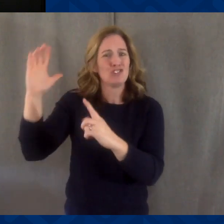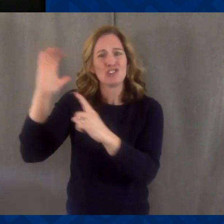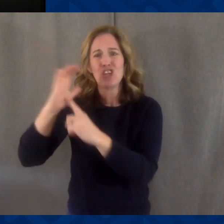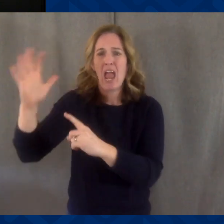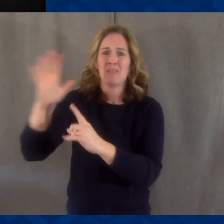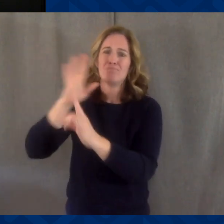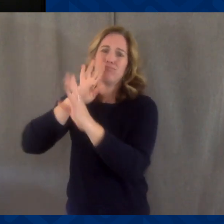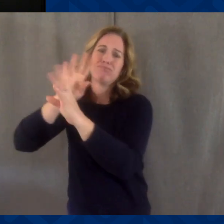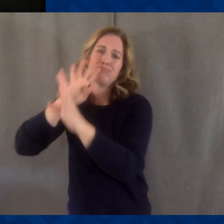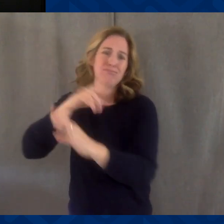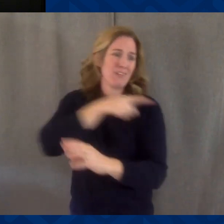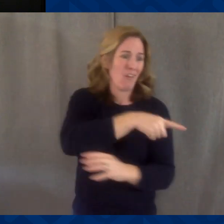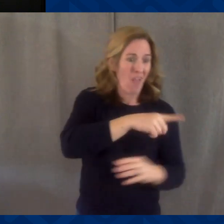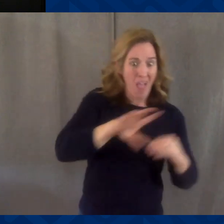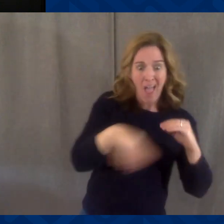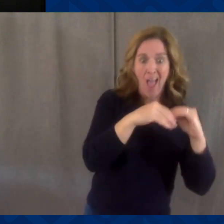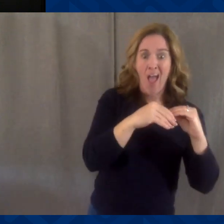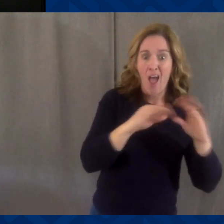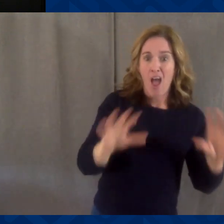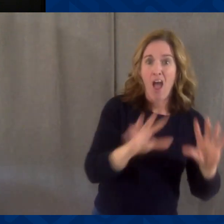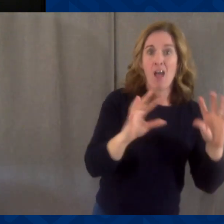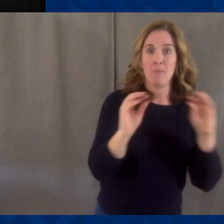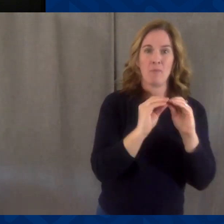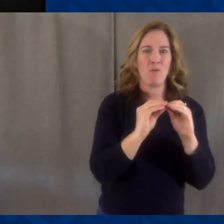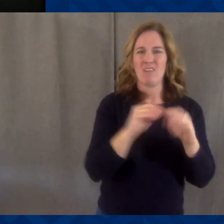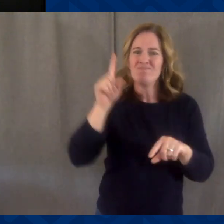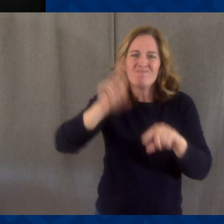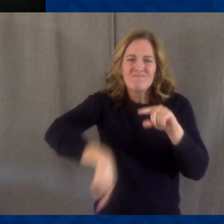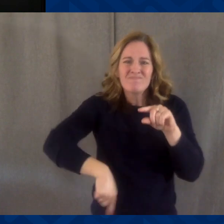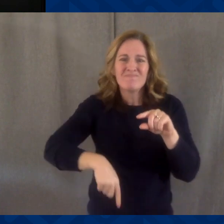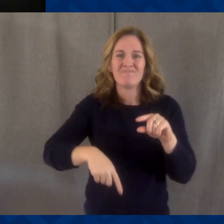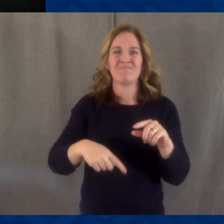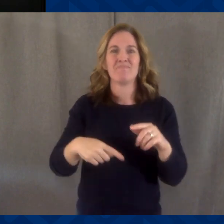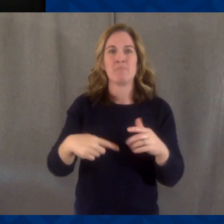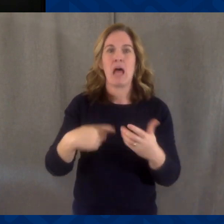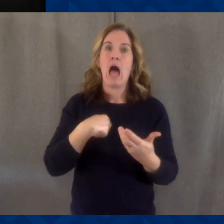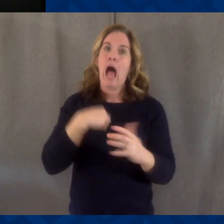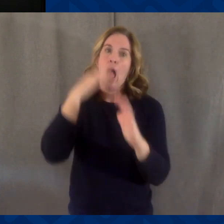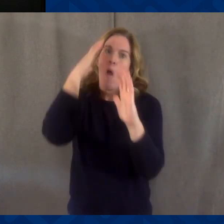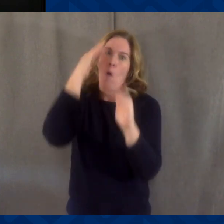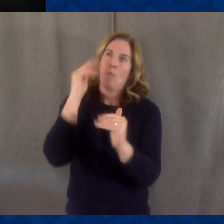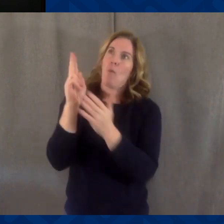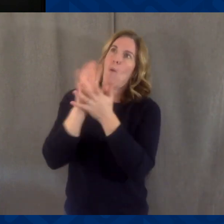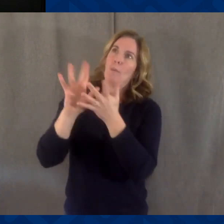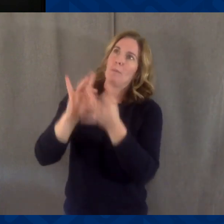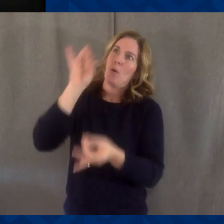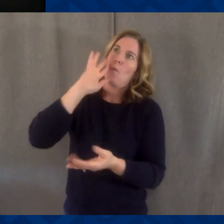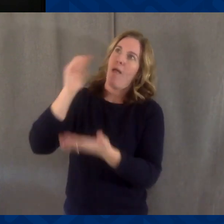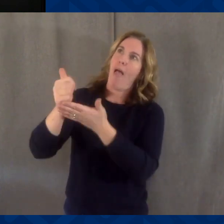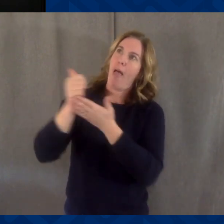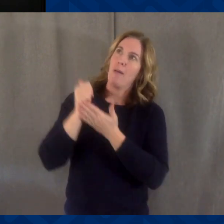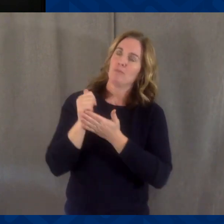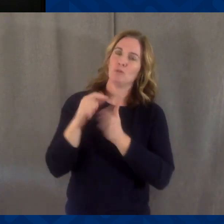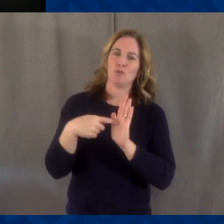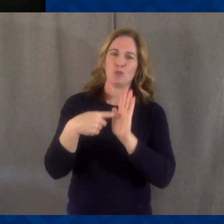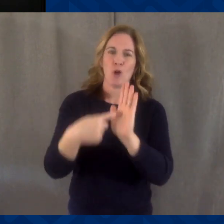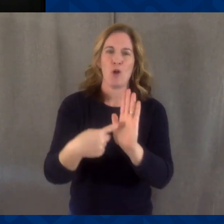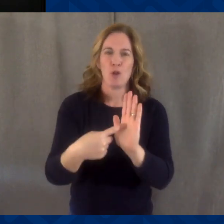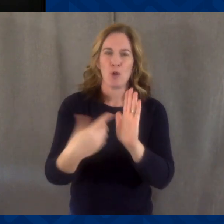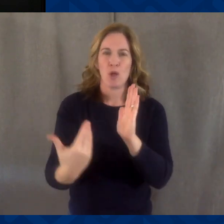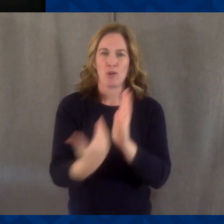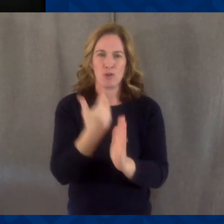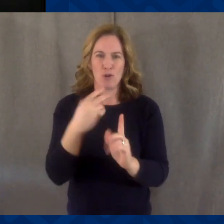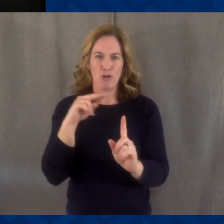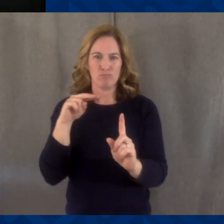on? But I do hope, by the help of the Holy Spirit, to show you something of this grace that is exclusively